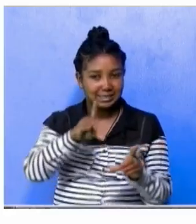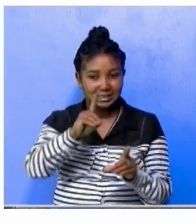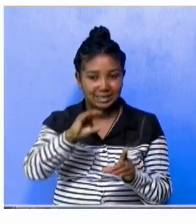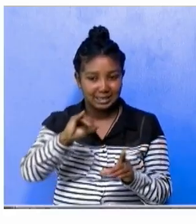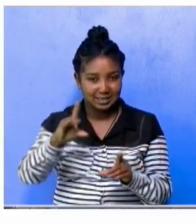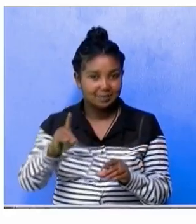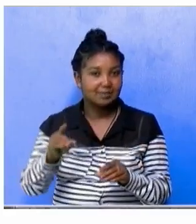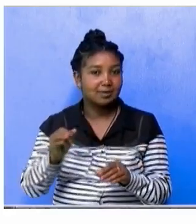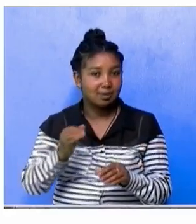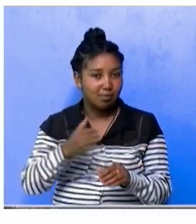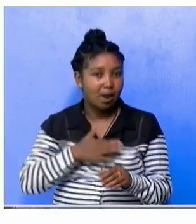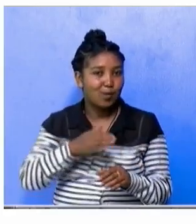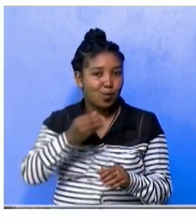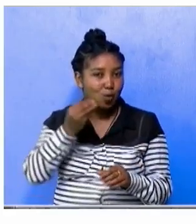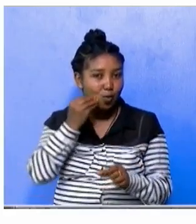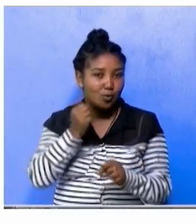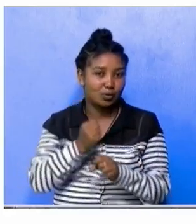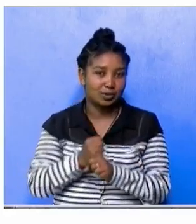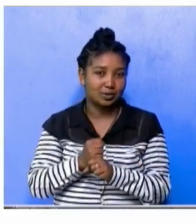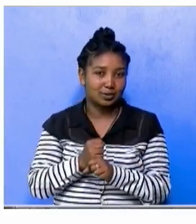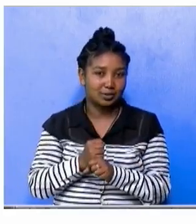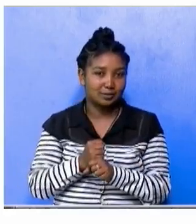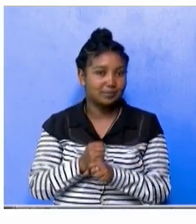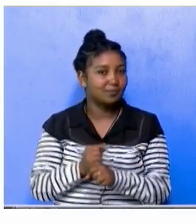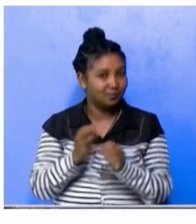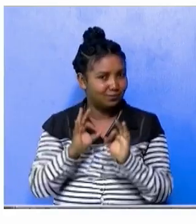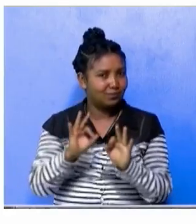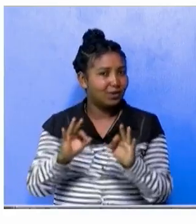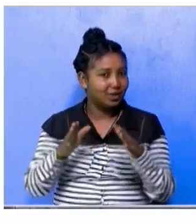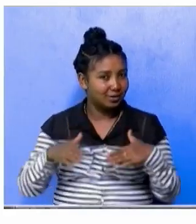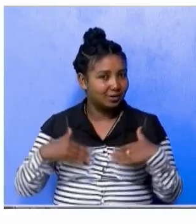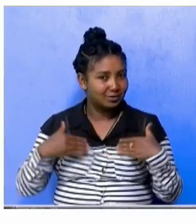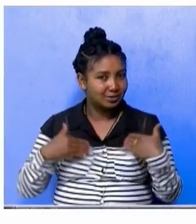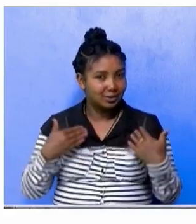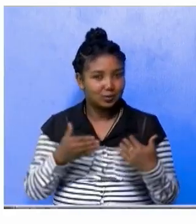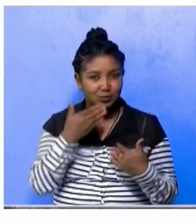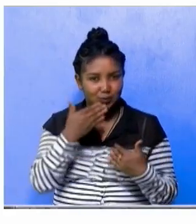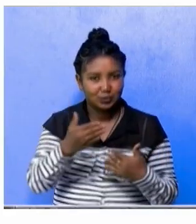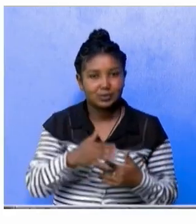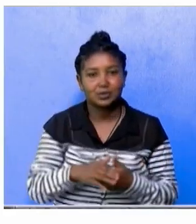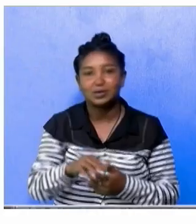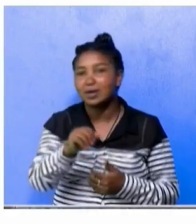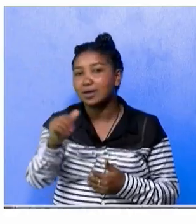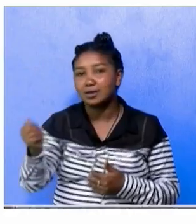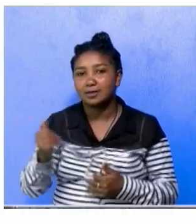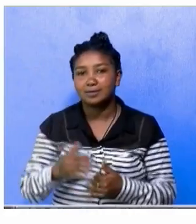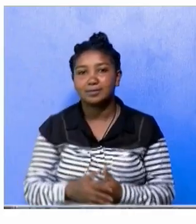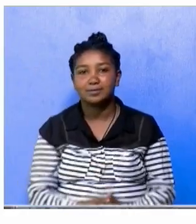my homework. Very interesting. Good.